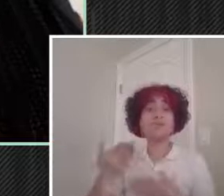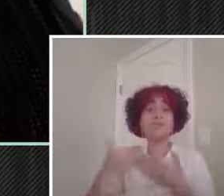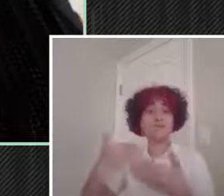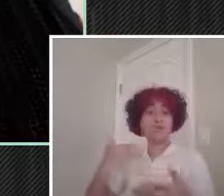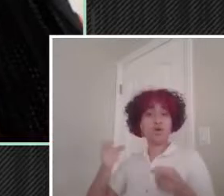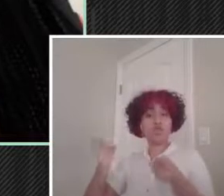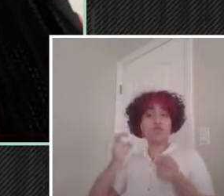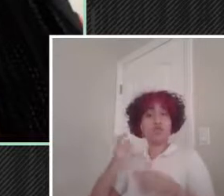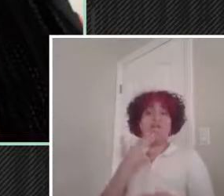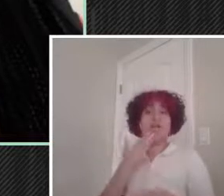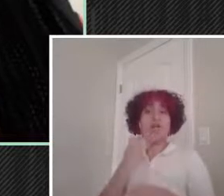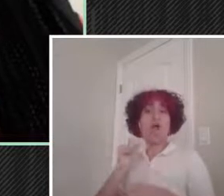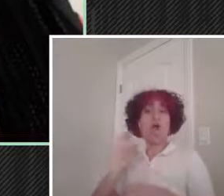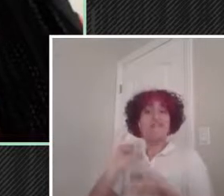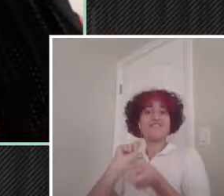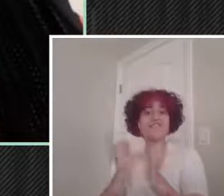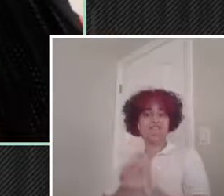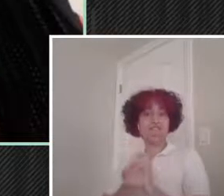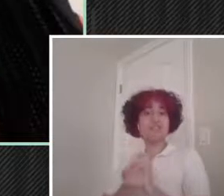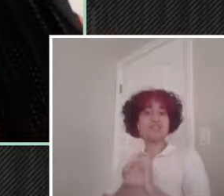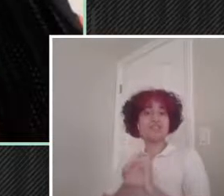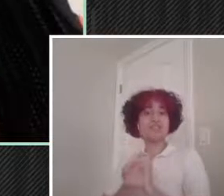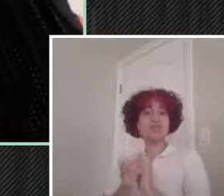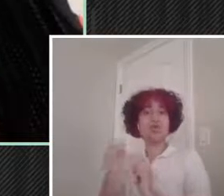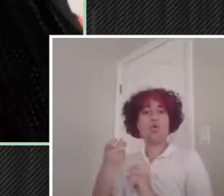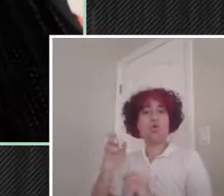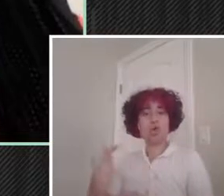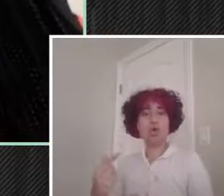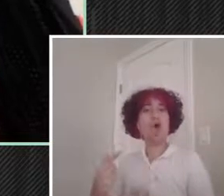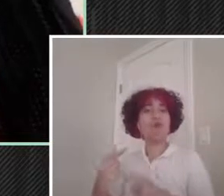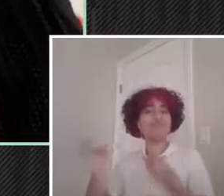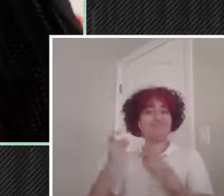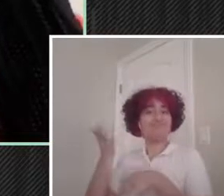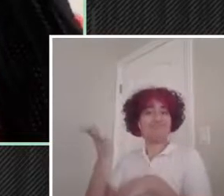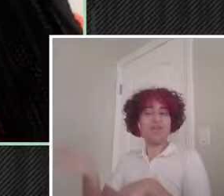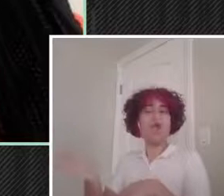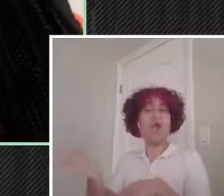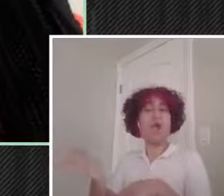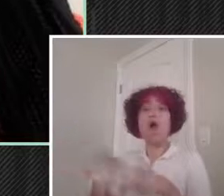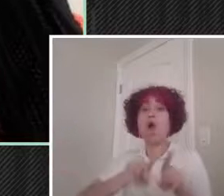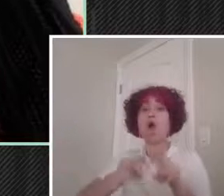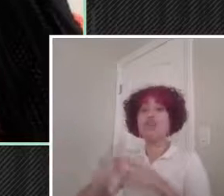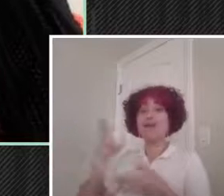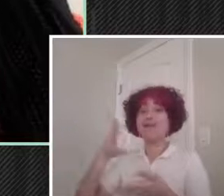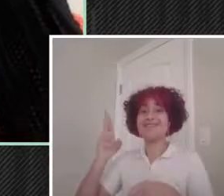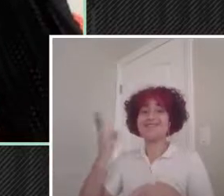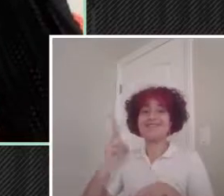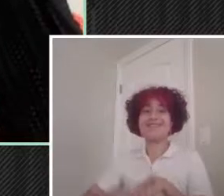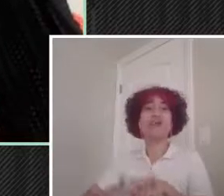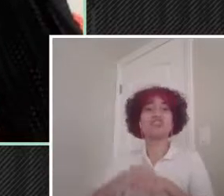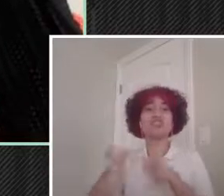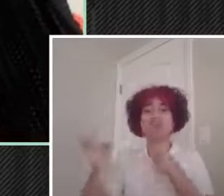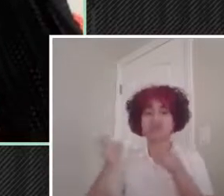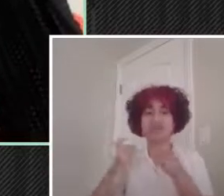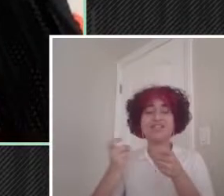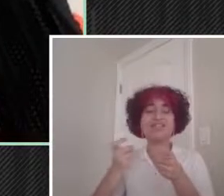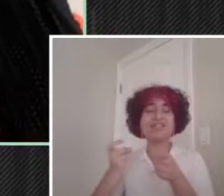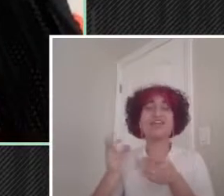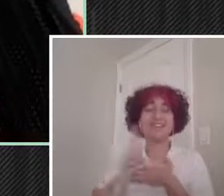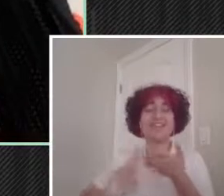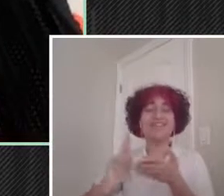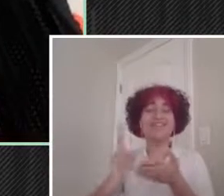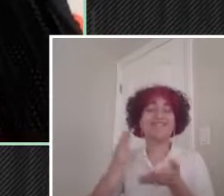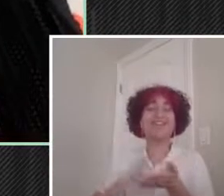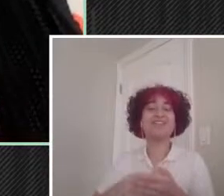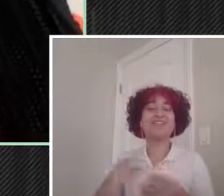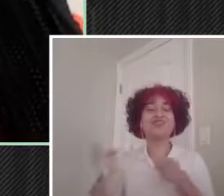of staff there in that role. She is also the National Director of Leaders of Color Initiative, where she recruited and trained Black and Latino